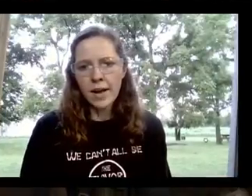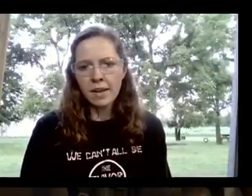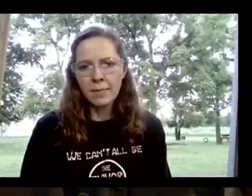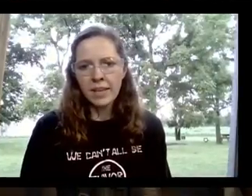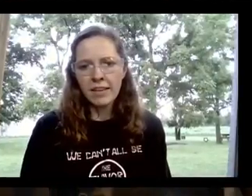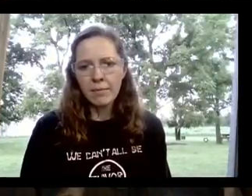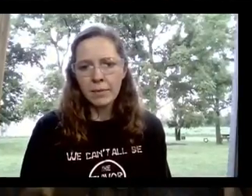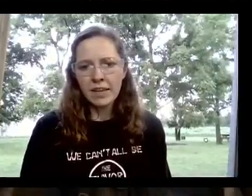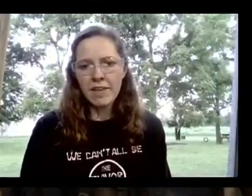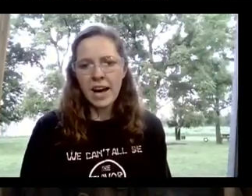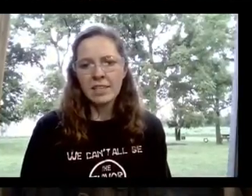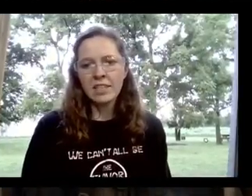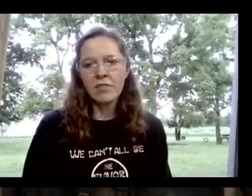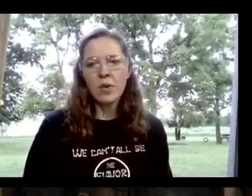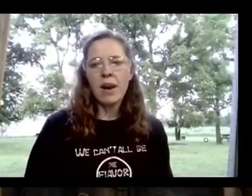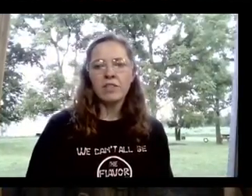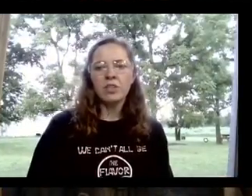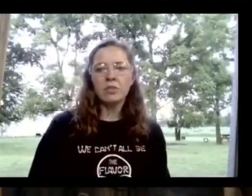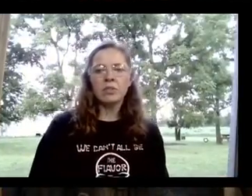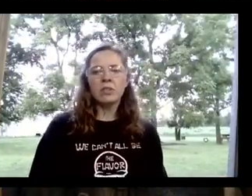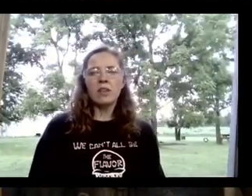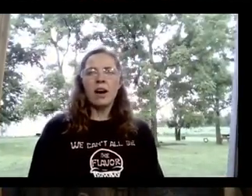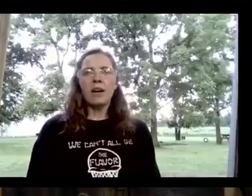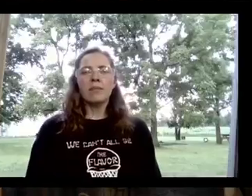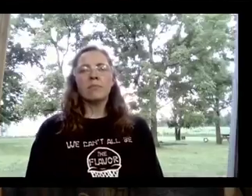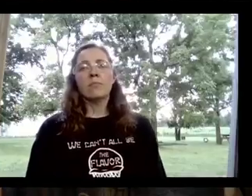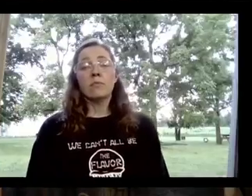Rock Mike, I believe, asked if you have to